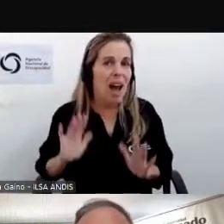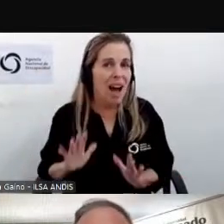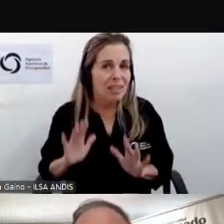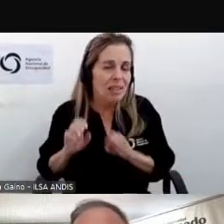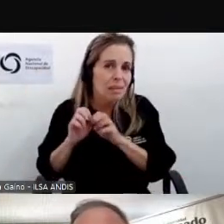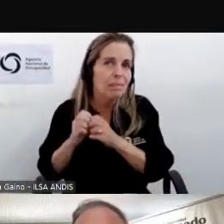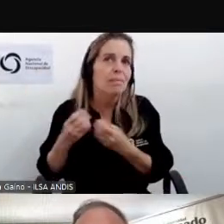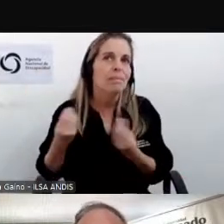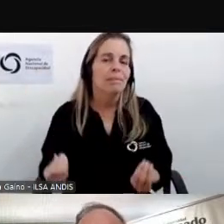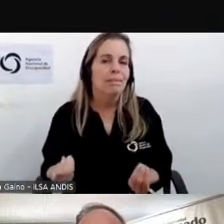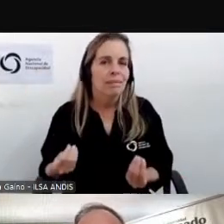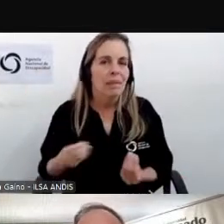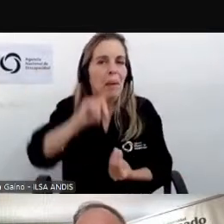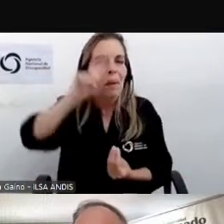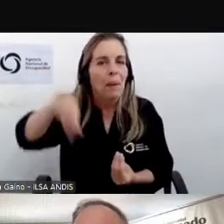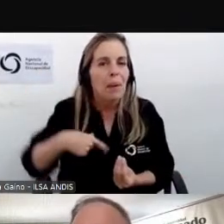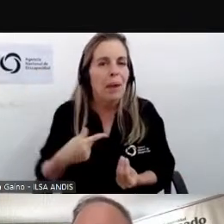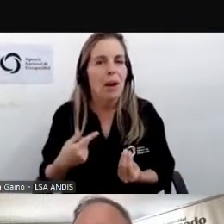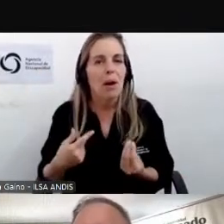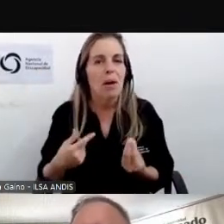there has been,